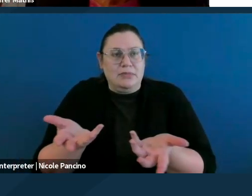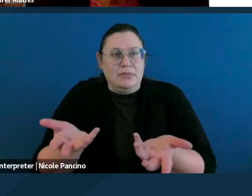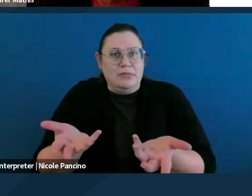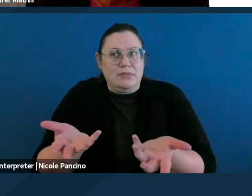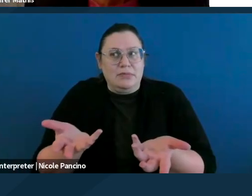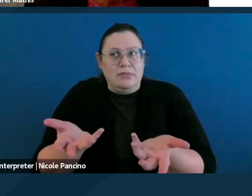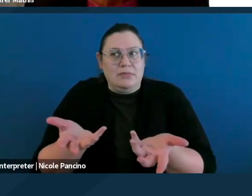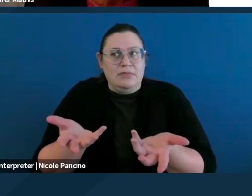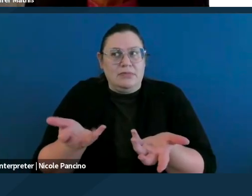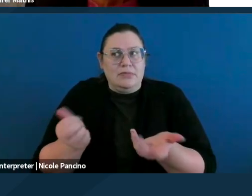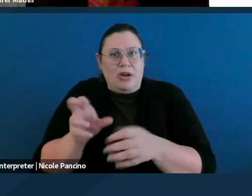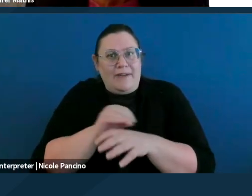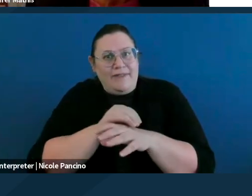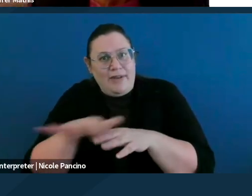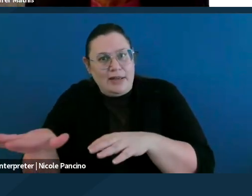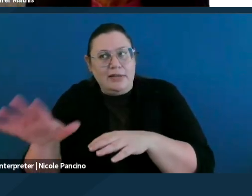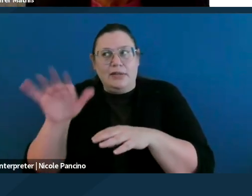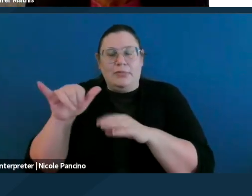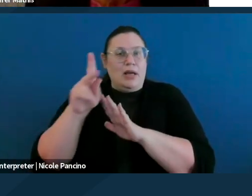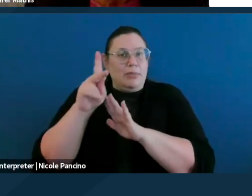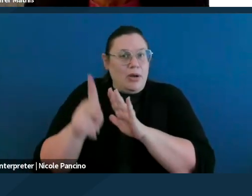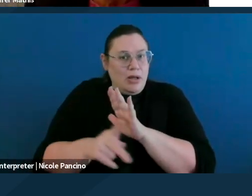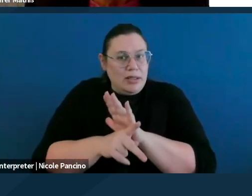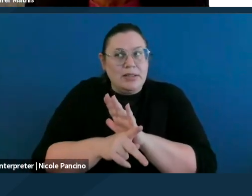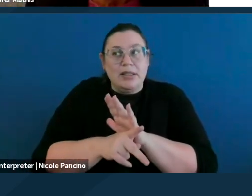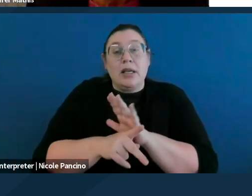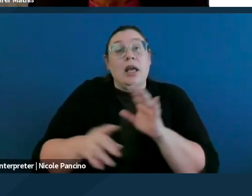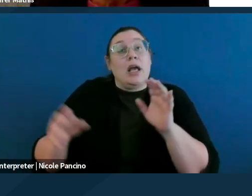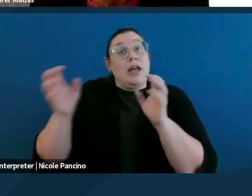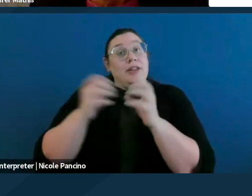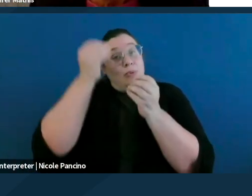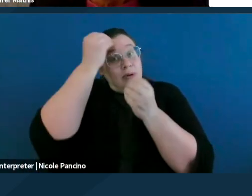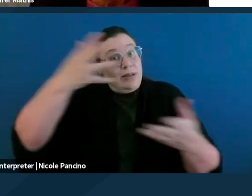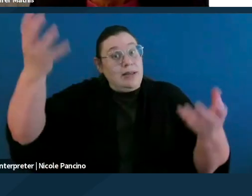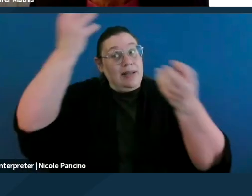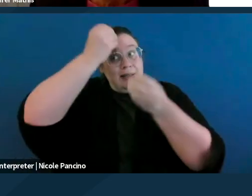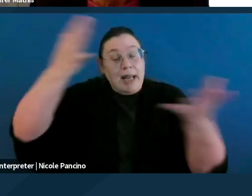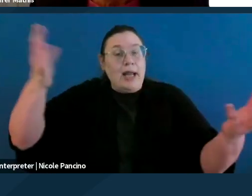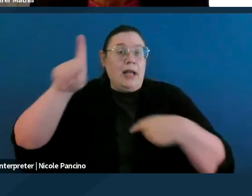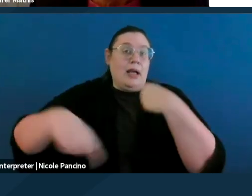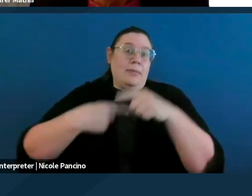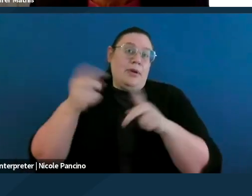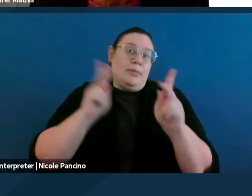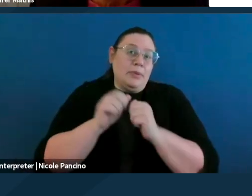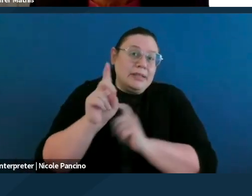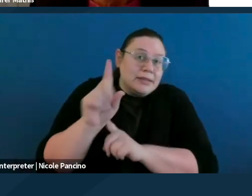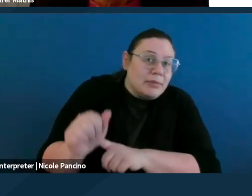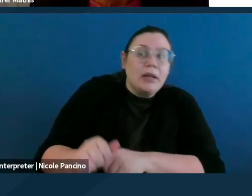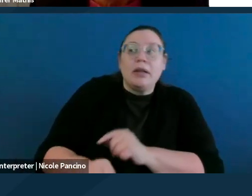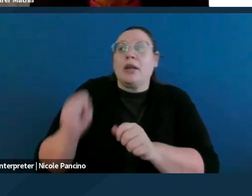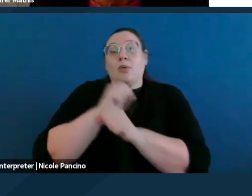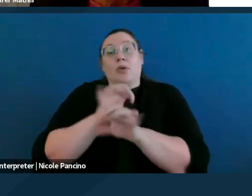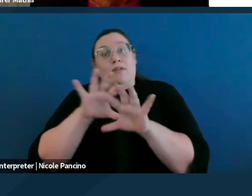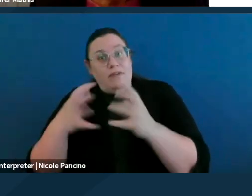that are affected by a policy, and the more data that there is about people with disabilities in the workforce, I think the